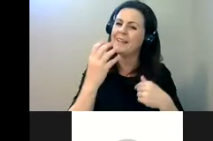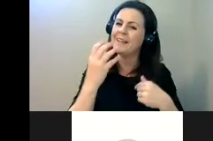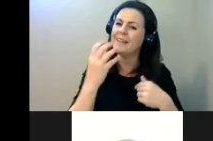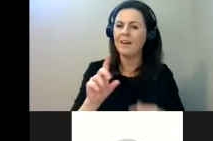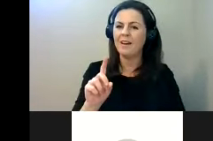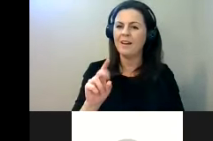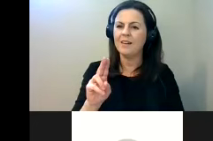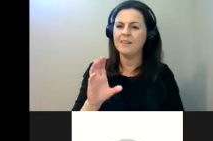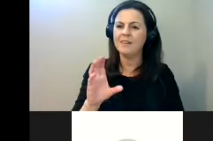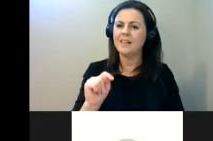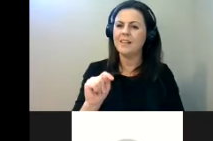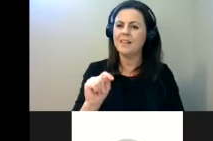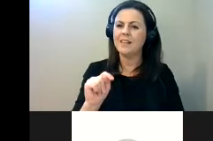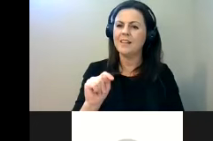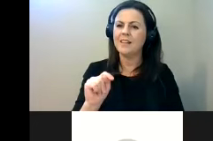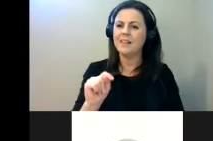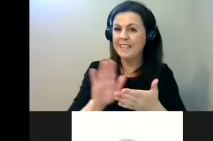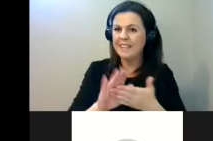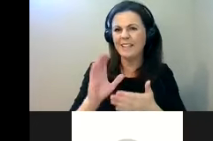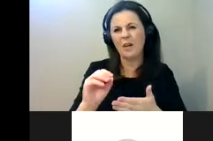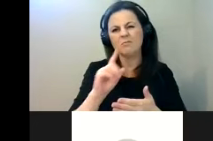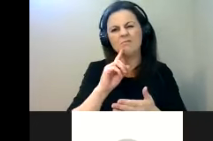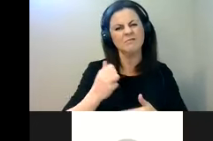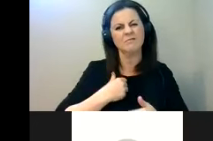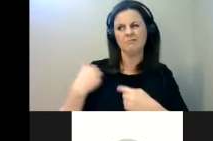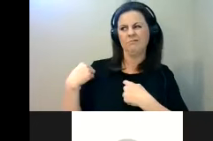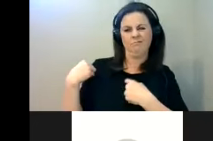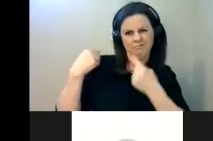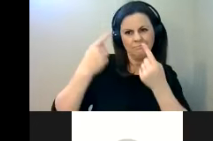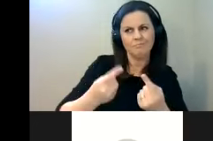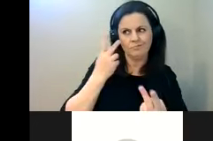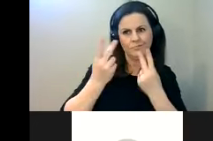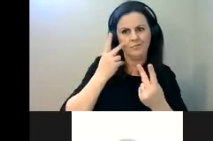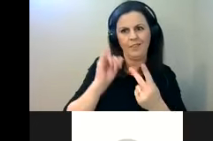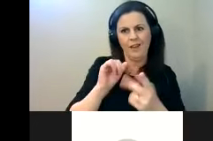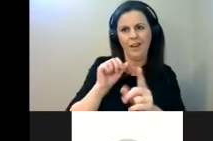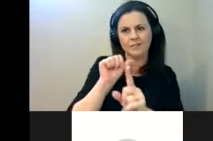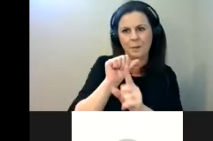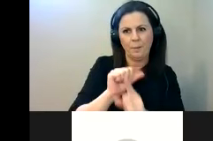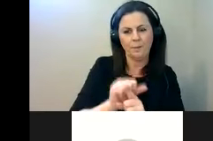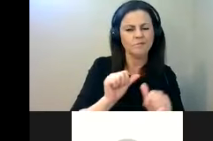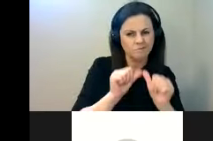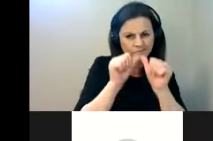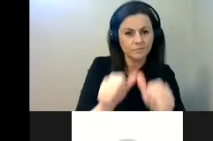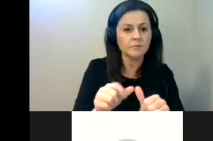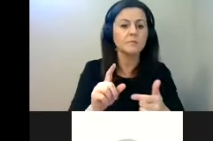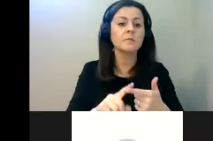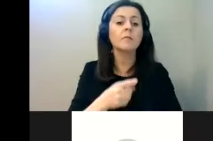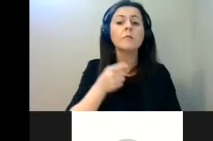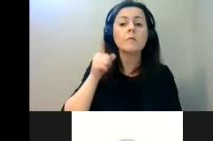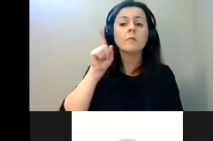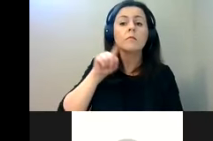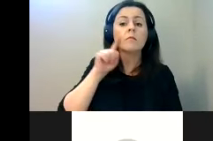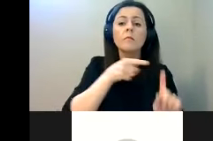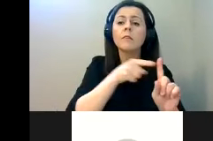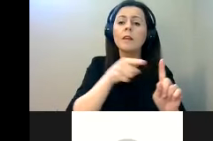big one right now. It's actually been here for a while, but it continues. Impersonation of local and provincial